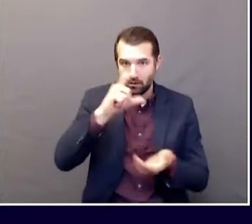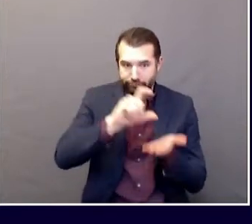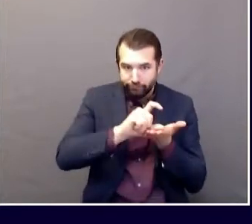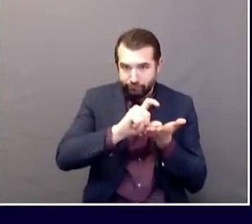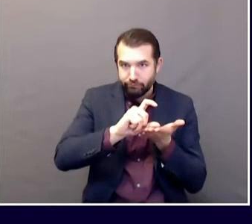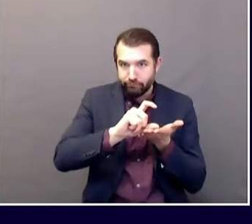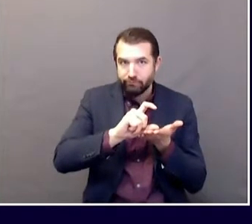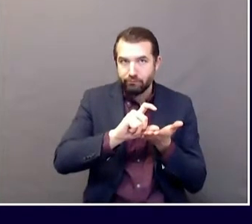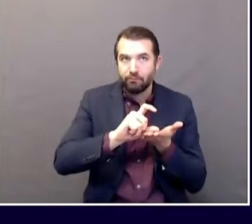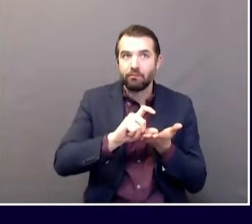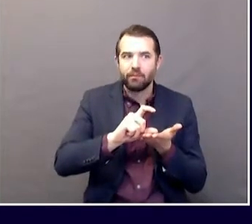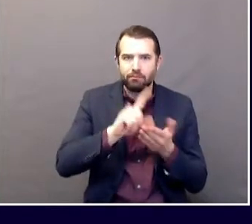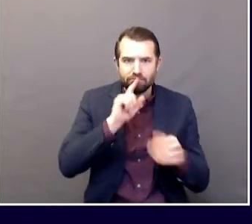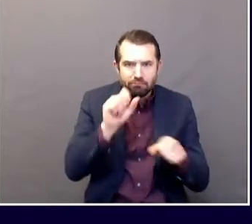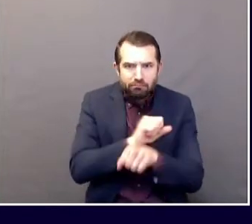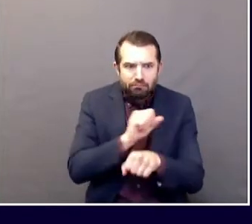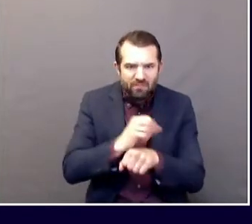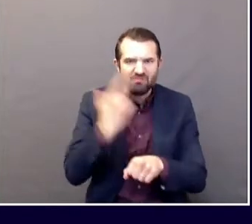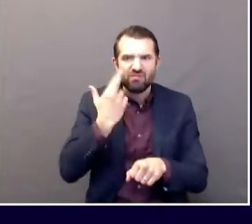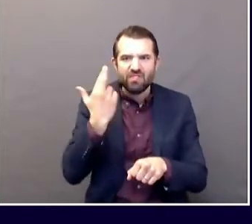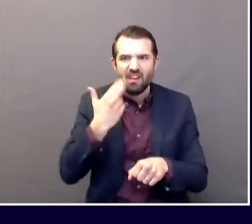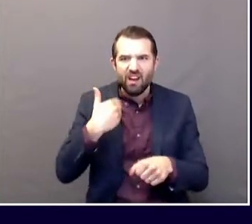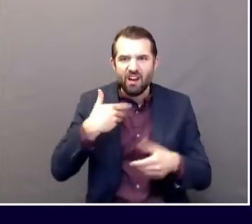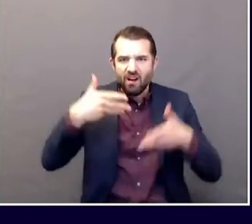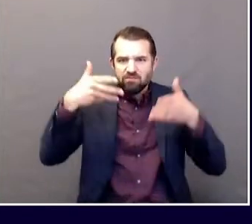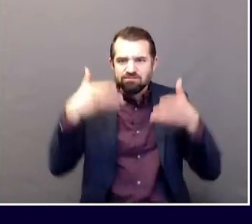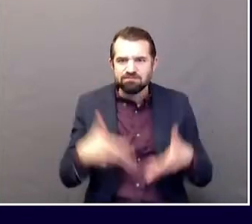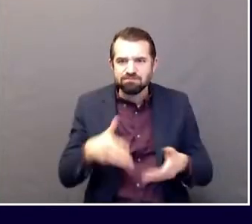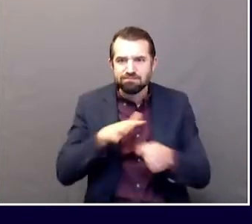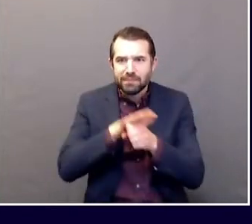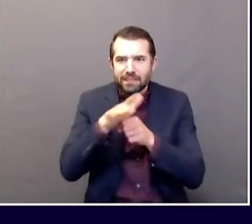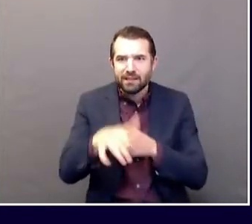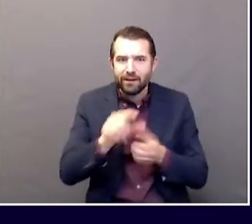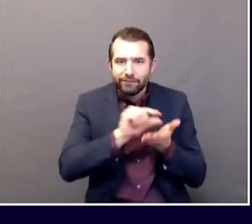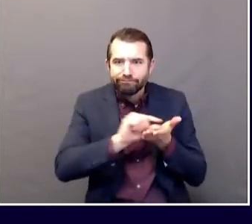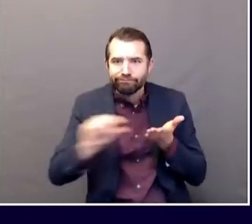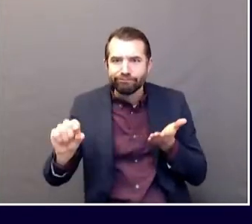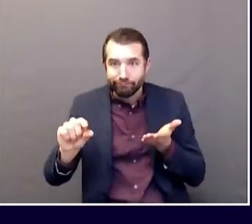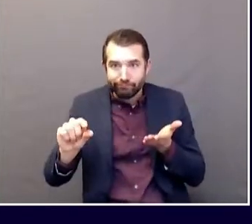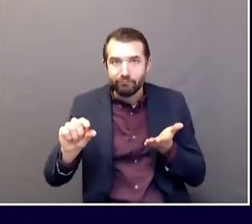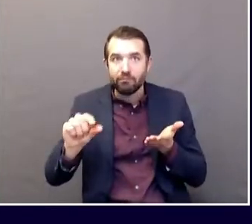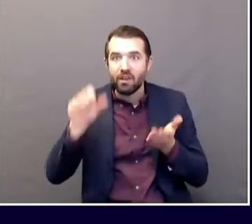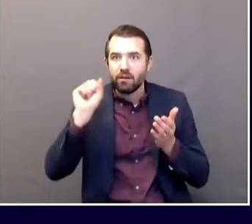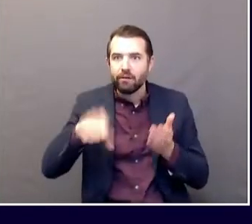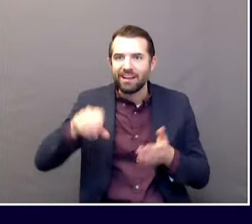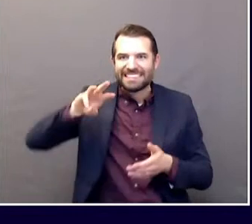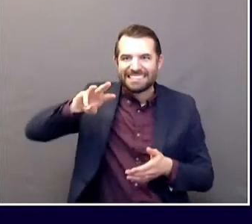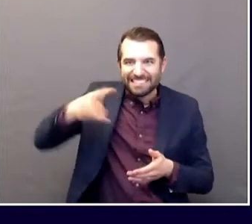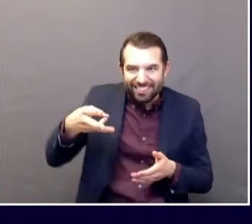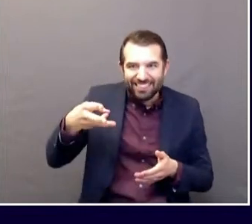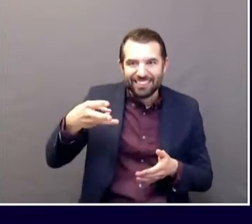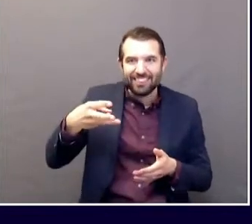of the vaccination process back in mid-December of last year, it was found